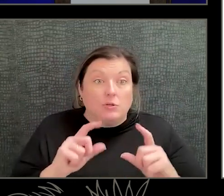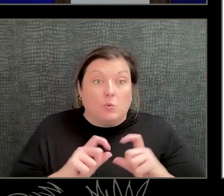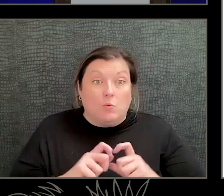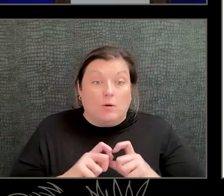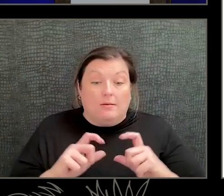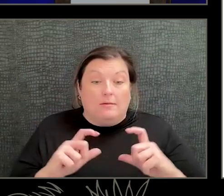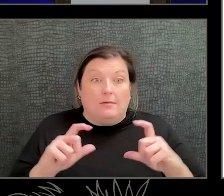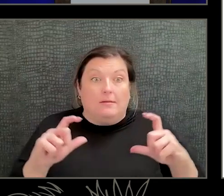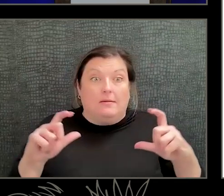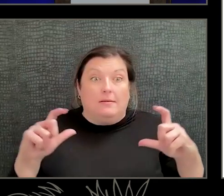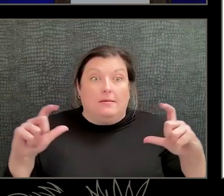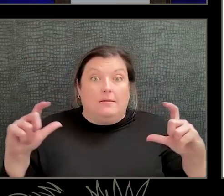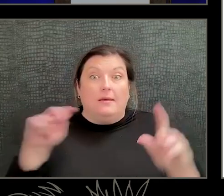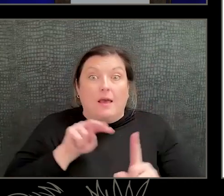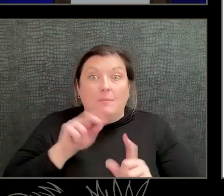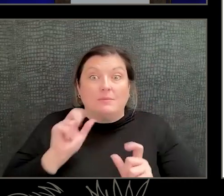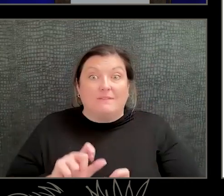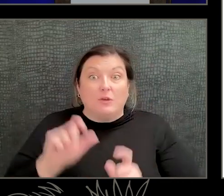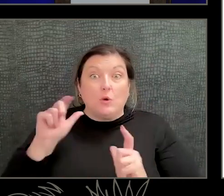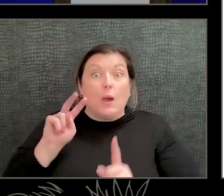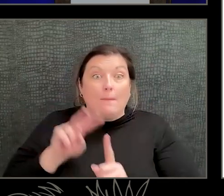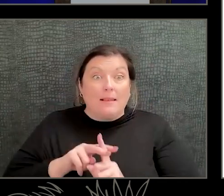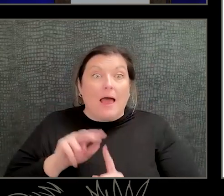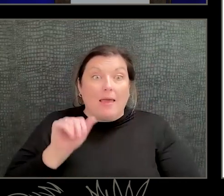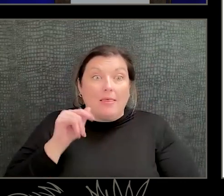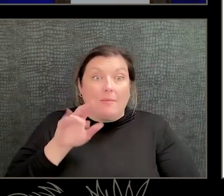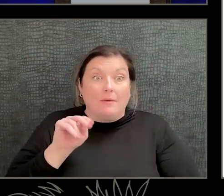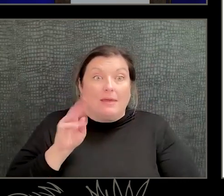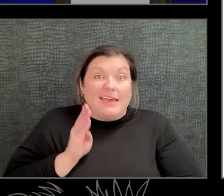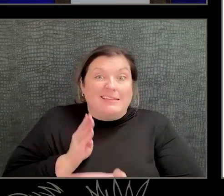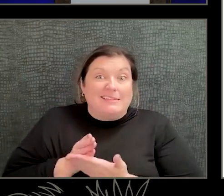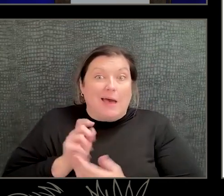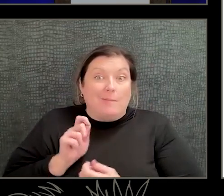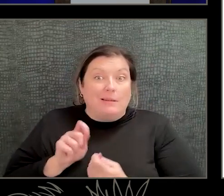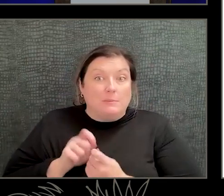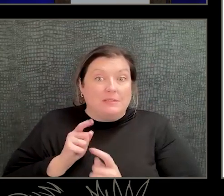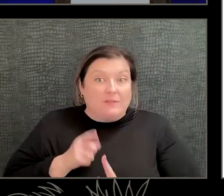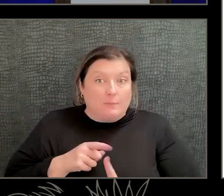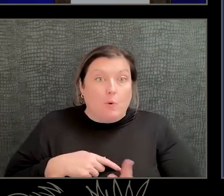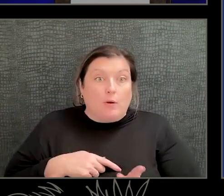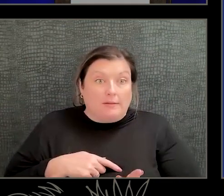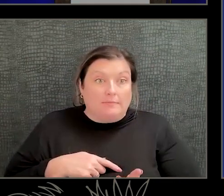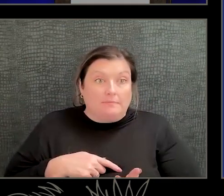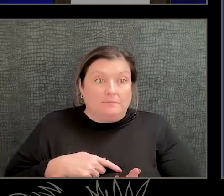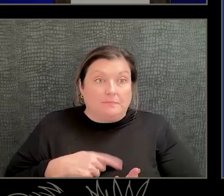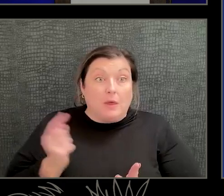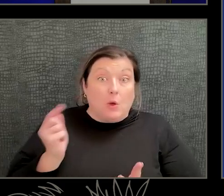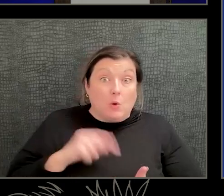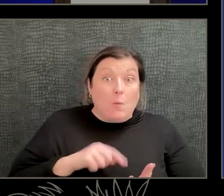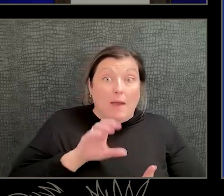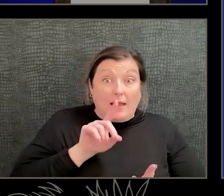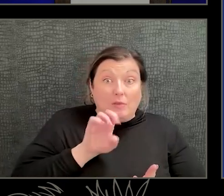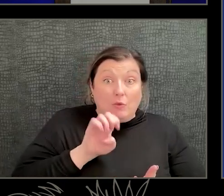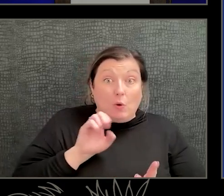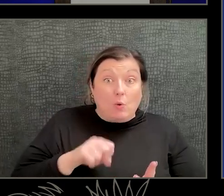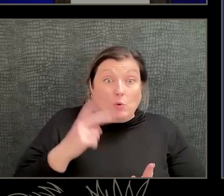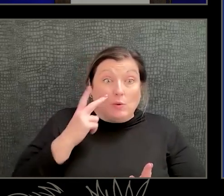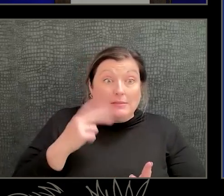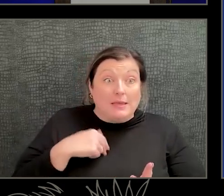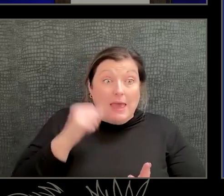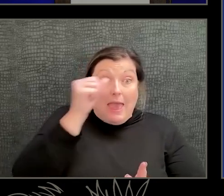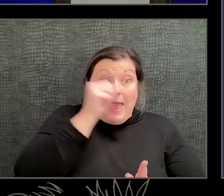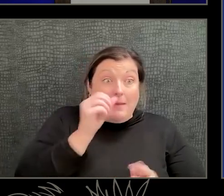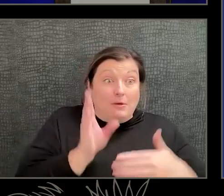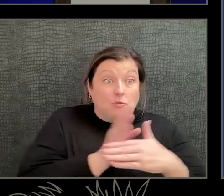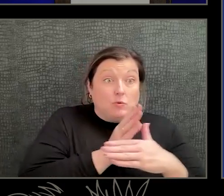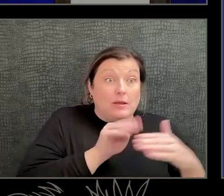comes into view, apply that animation, and then stop it at a certain point. So this is, if we go back to this code here, you see I have my animation range